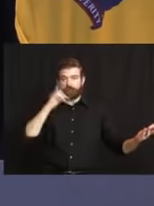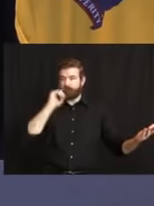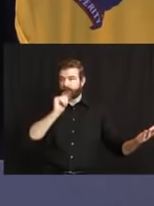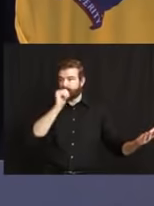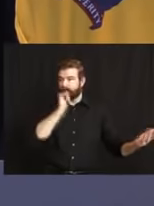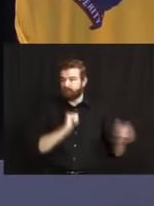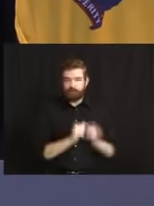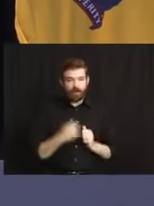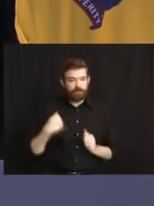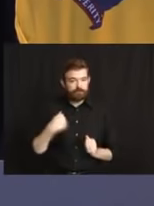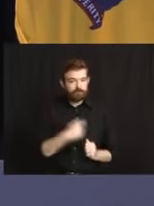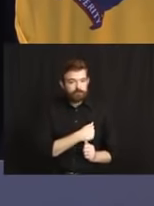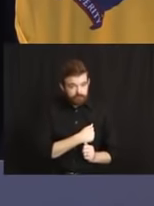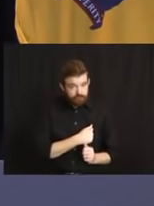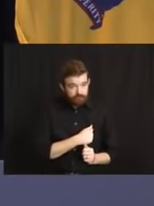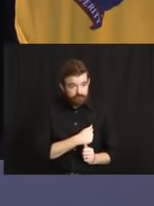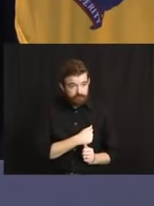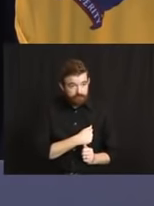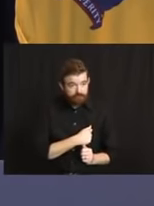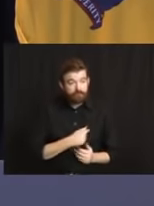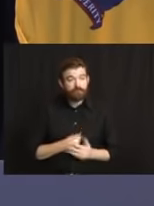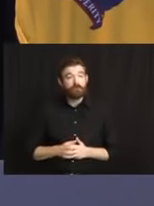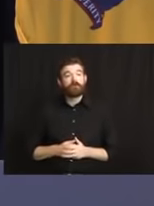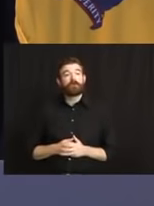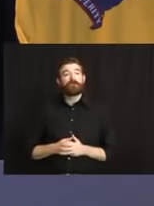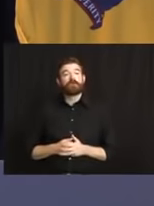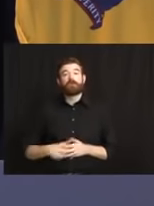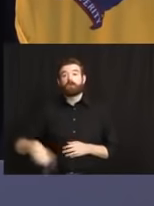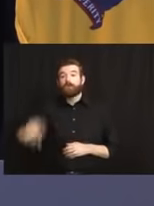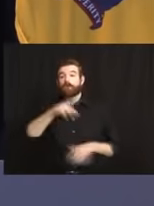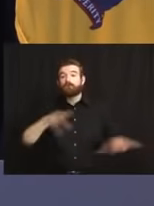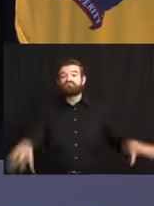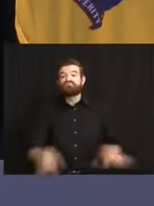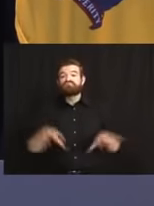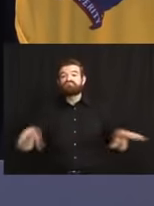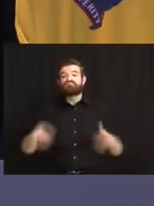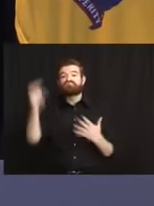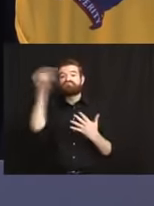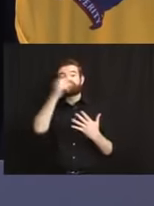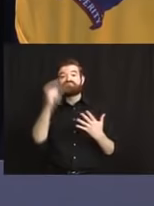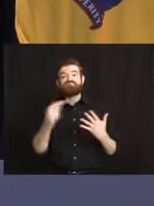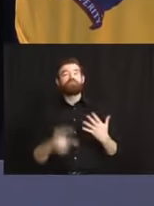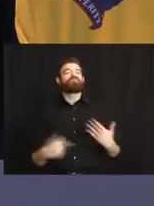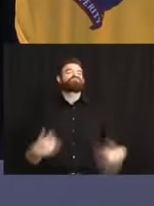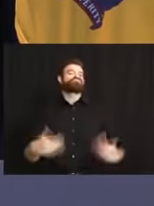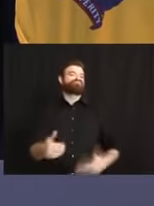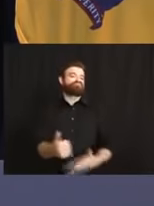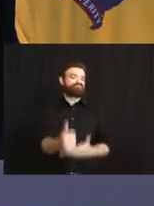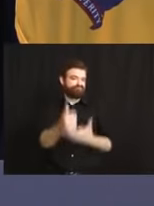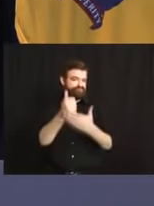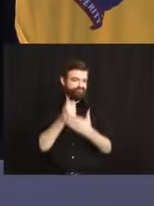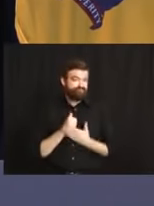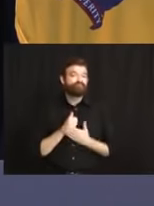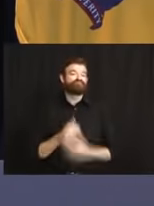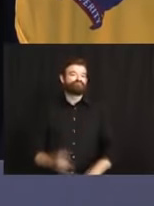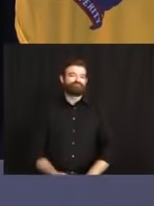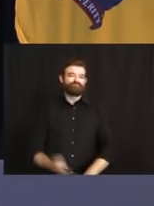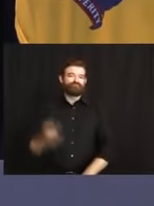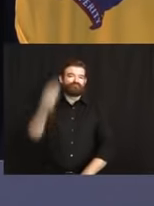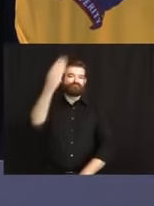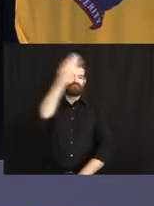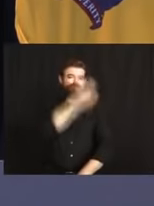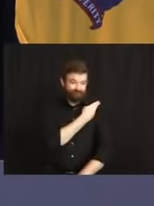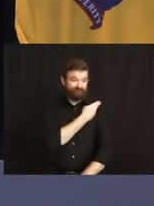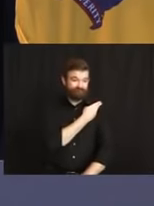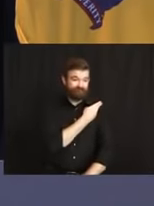Again, because of everything you've done, the millions of you, we're in a dramatically different and better place, but we need to keep it up. And for those of you